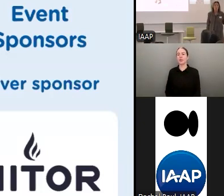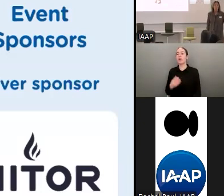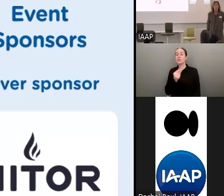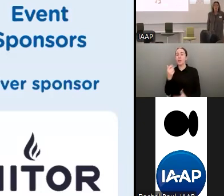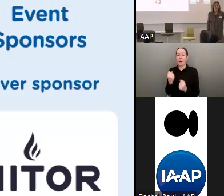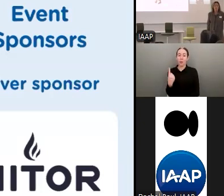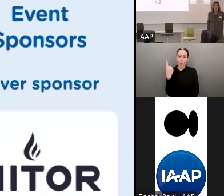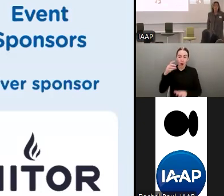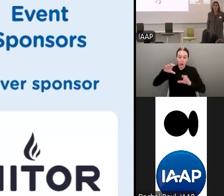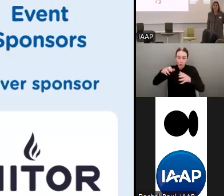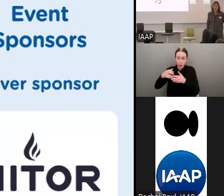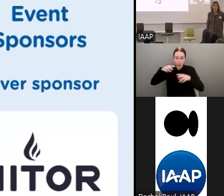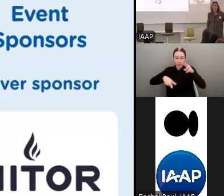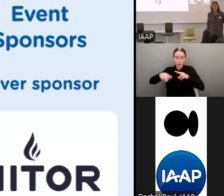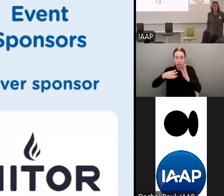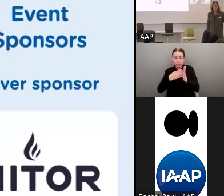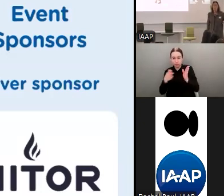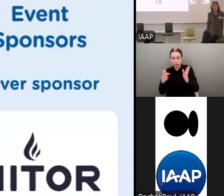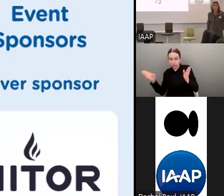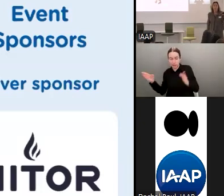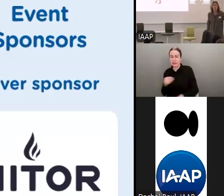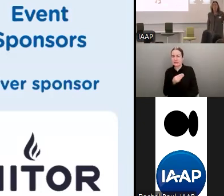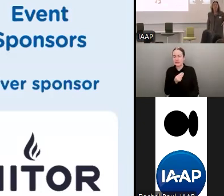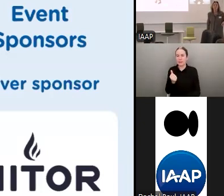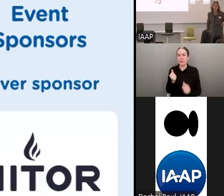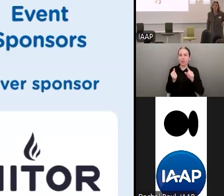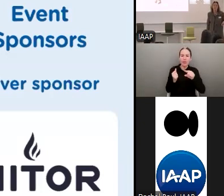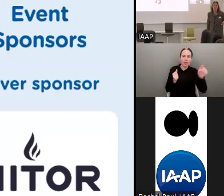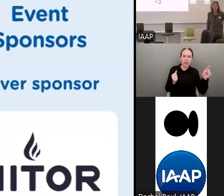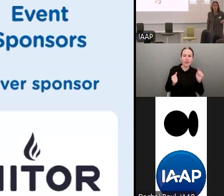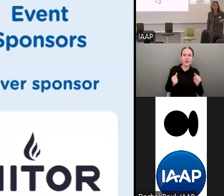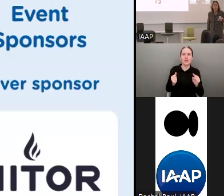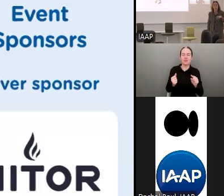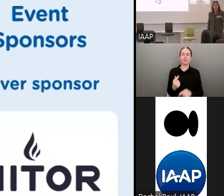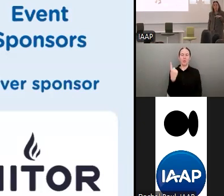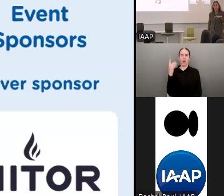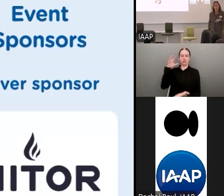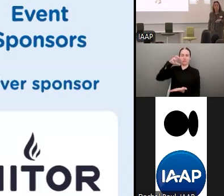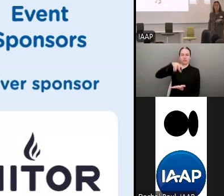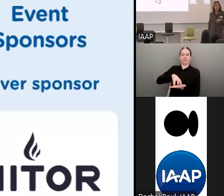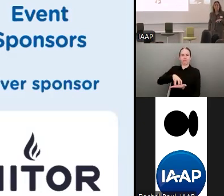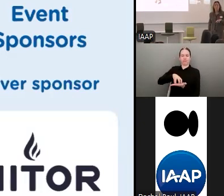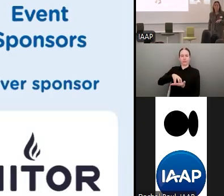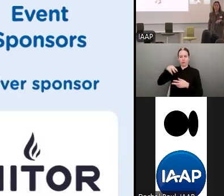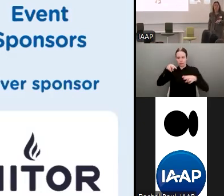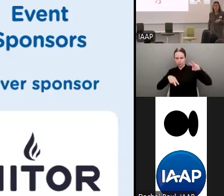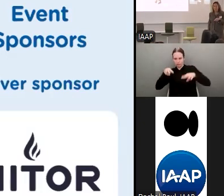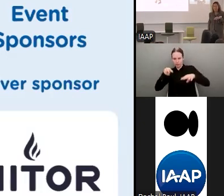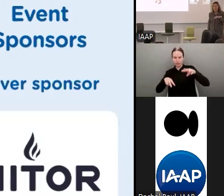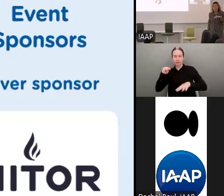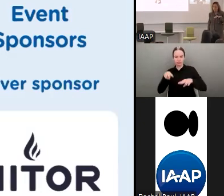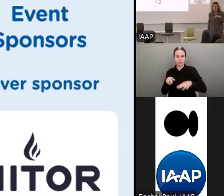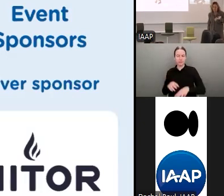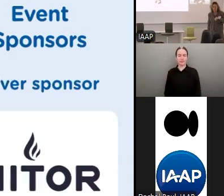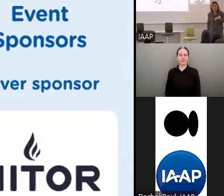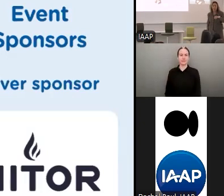scope. Some of the federal states have several, but I mean, there is at least one central monitoring. But with the Accessibility Act,